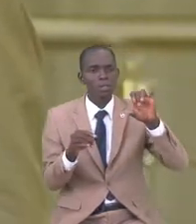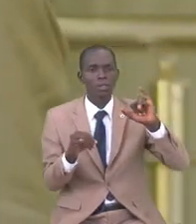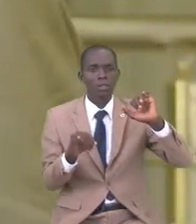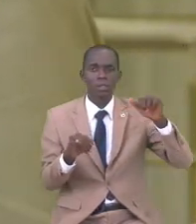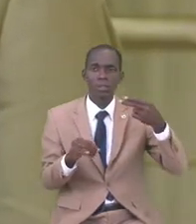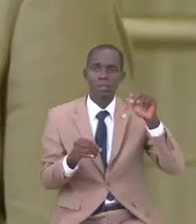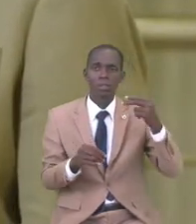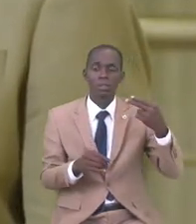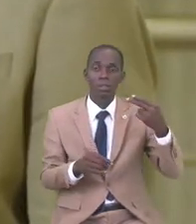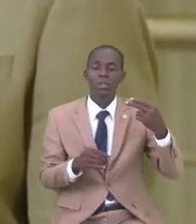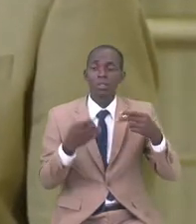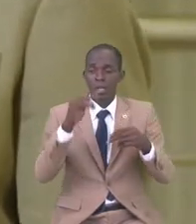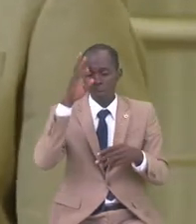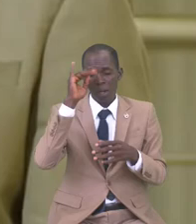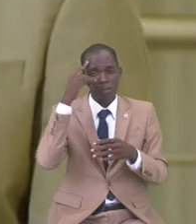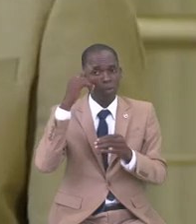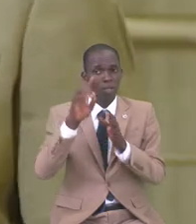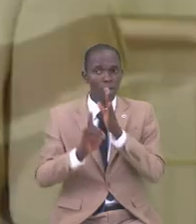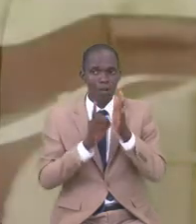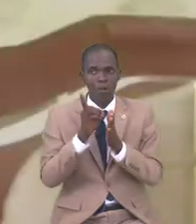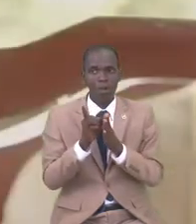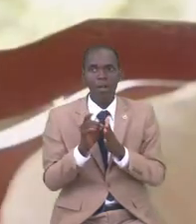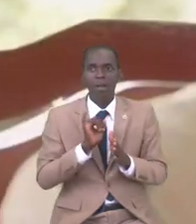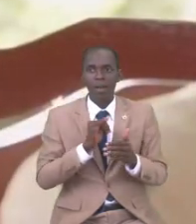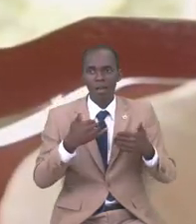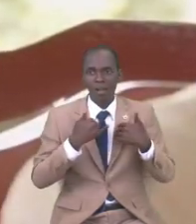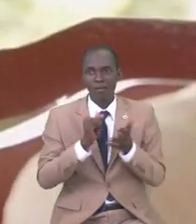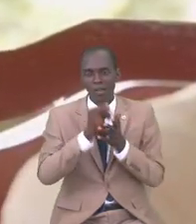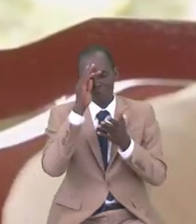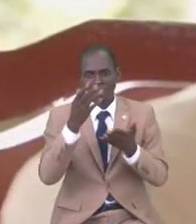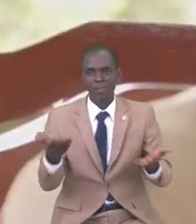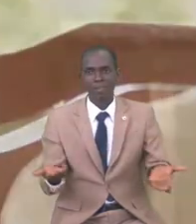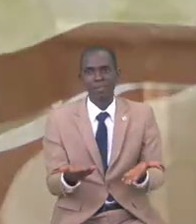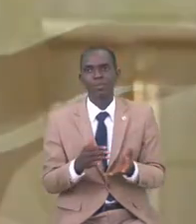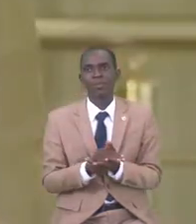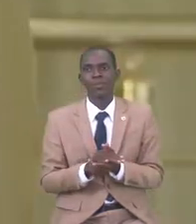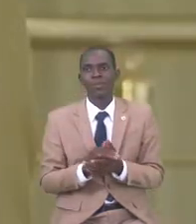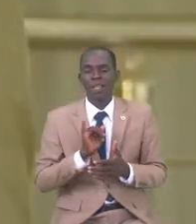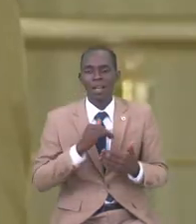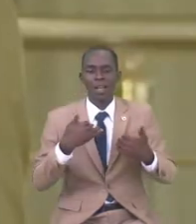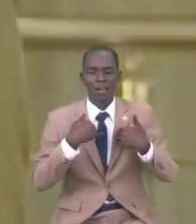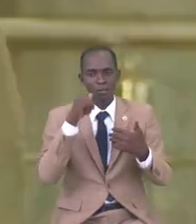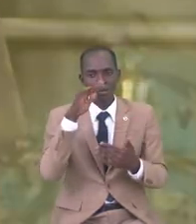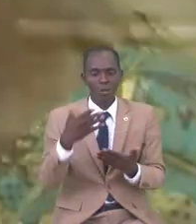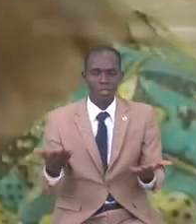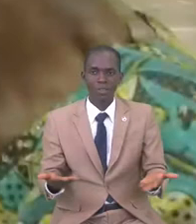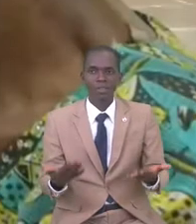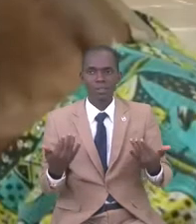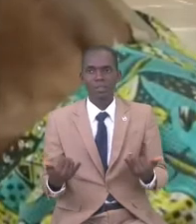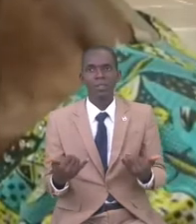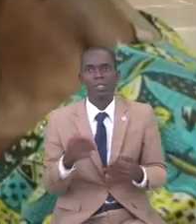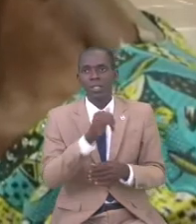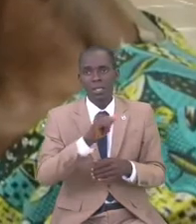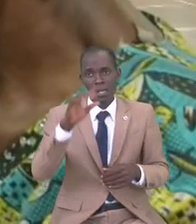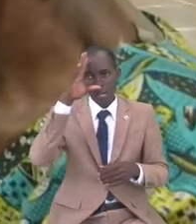man for the hour. I have him in the house. I have her in the house there. A man,